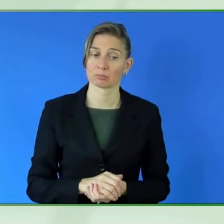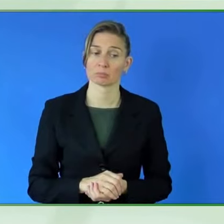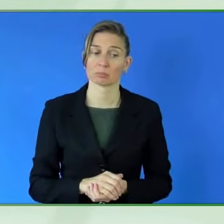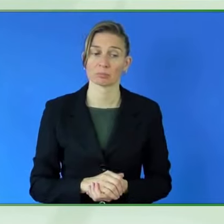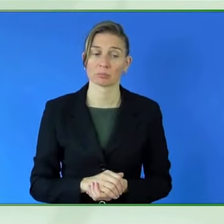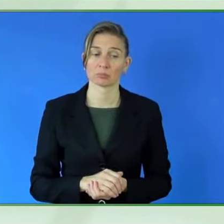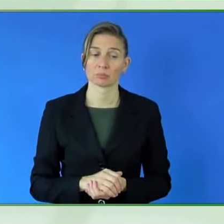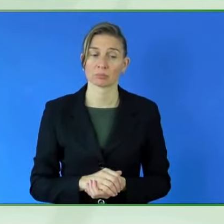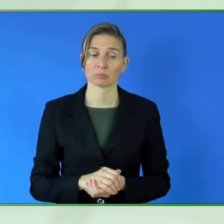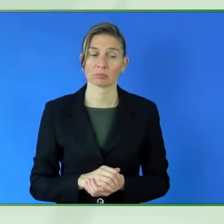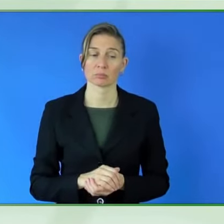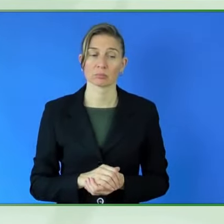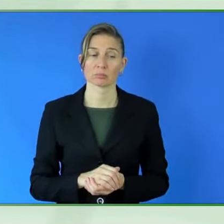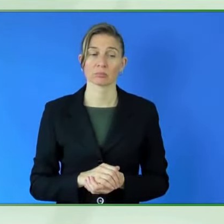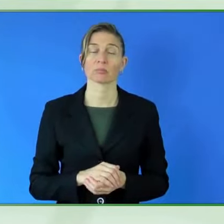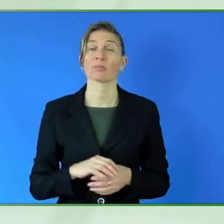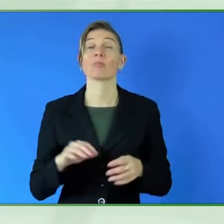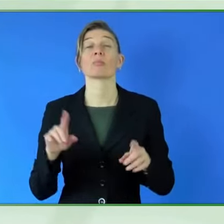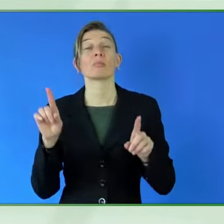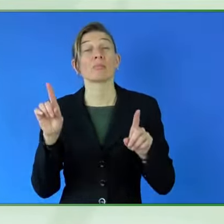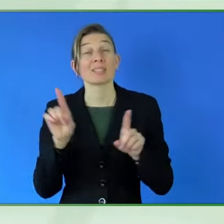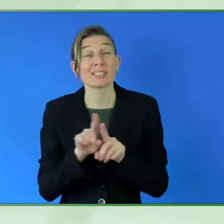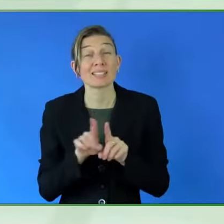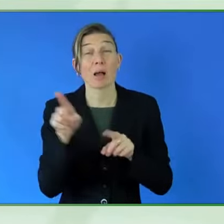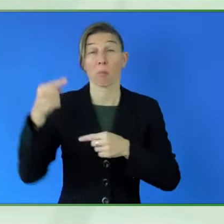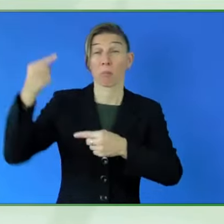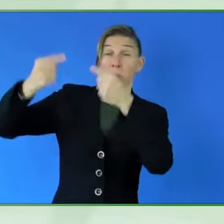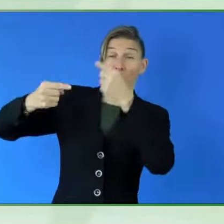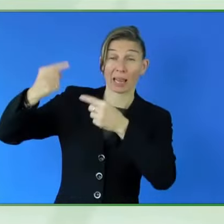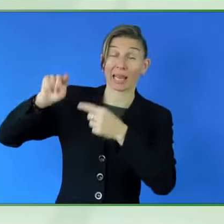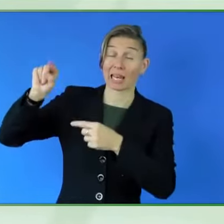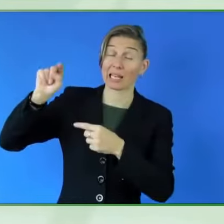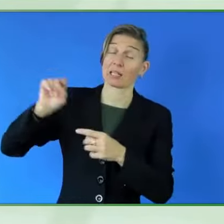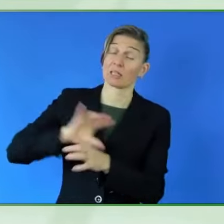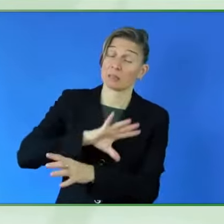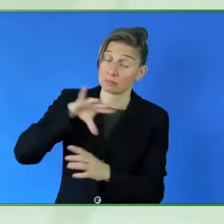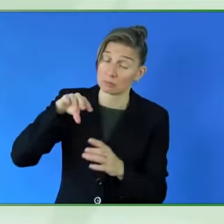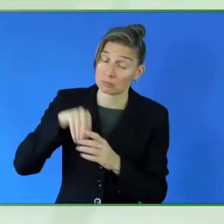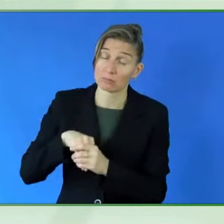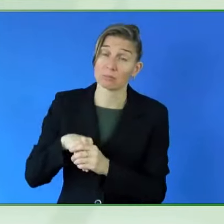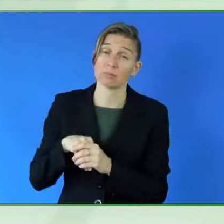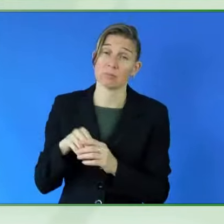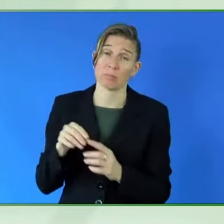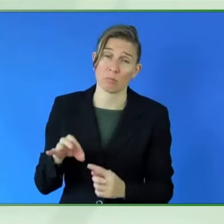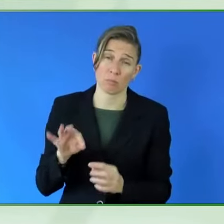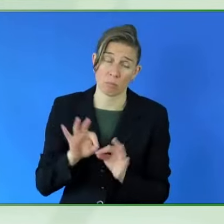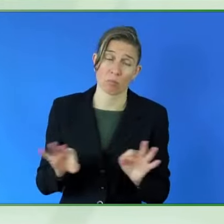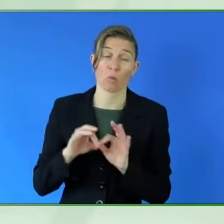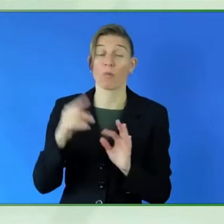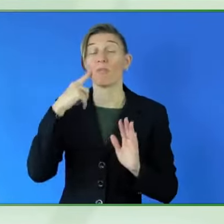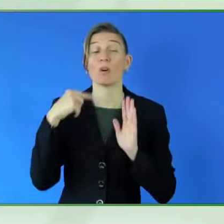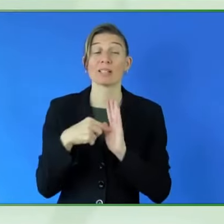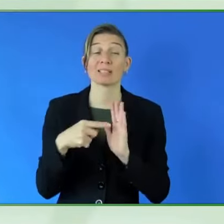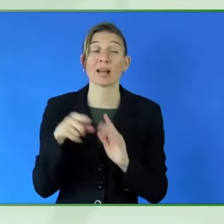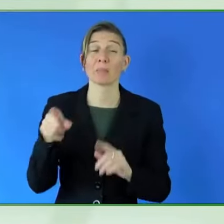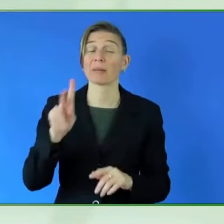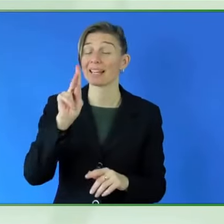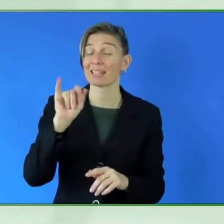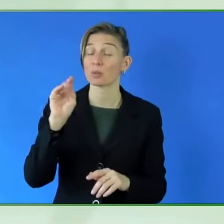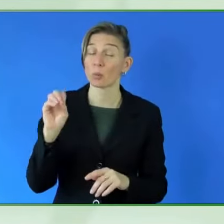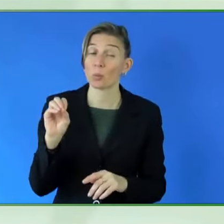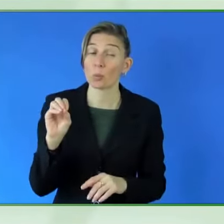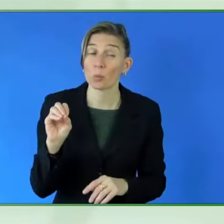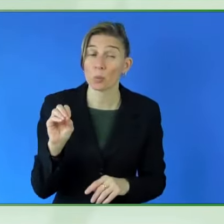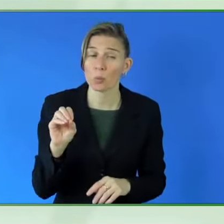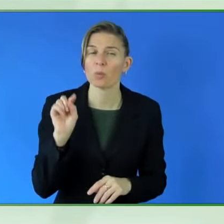politics also was one of the achievements that in the case of Quito, they can improve. And they